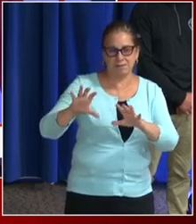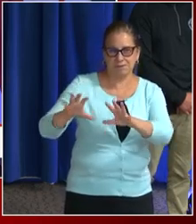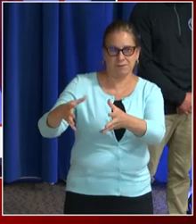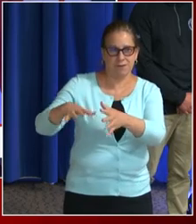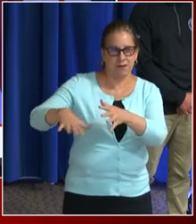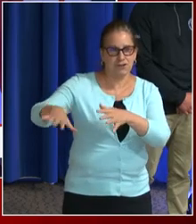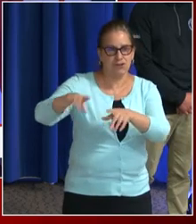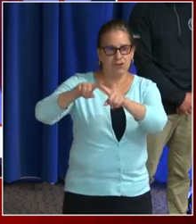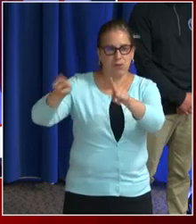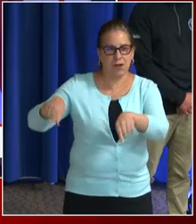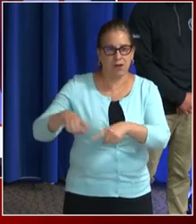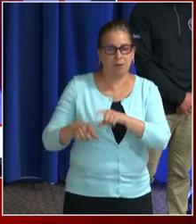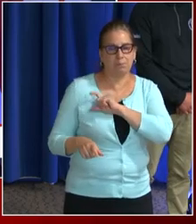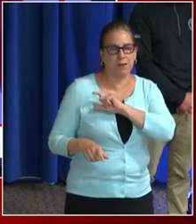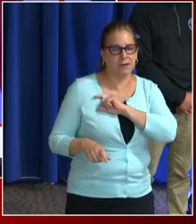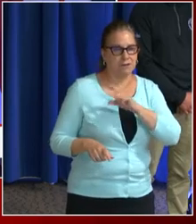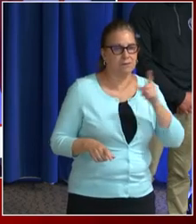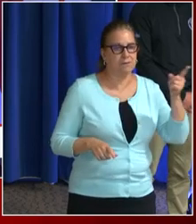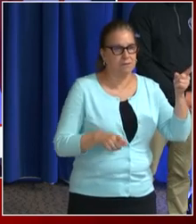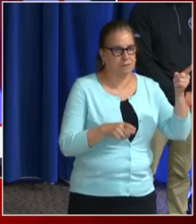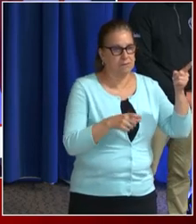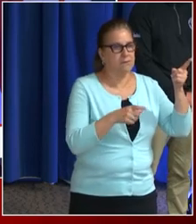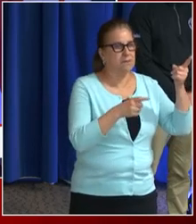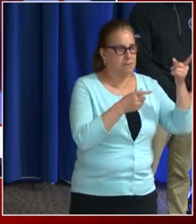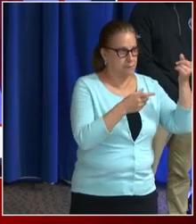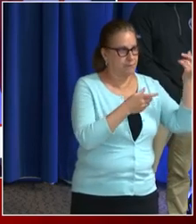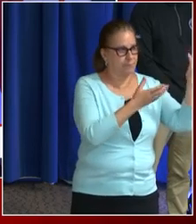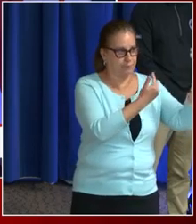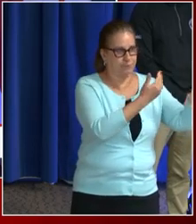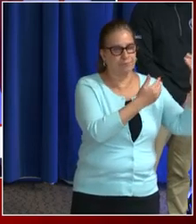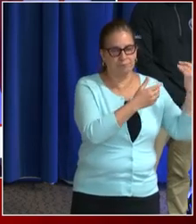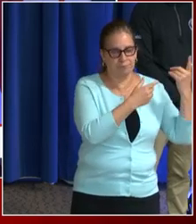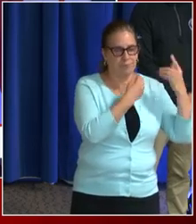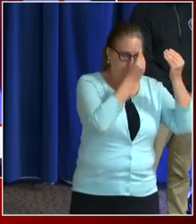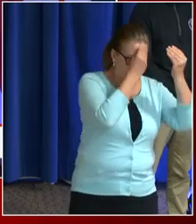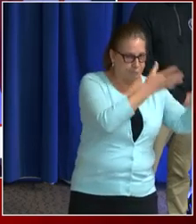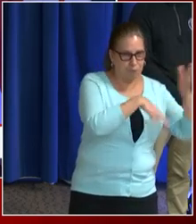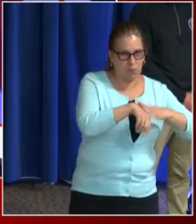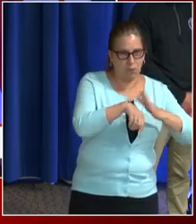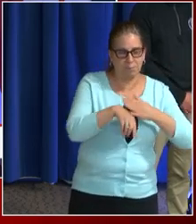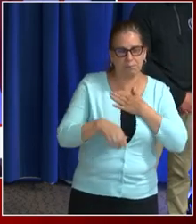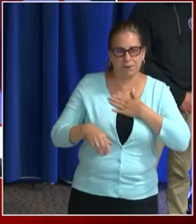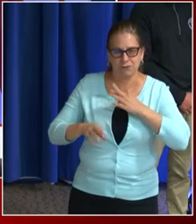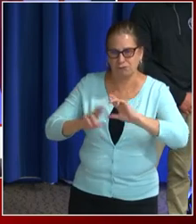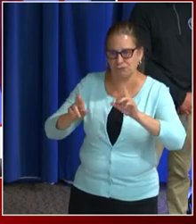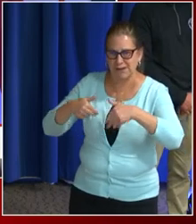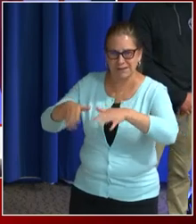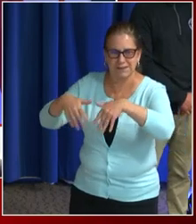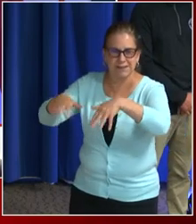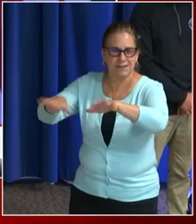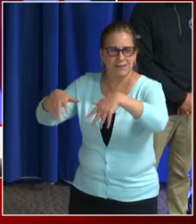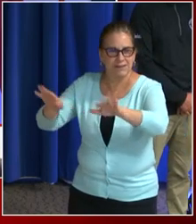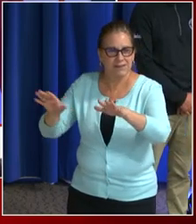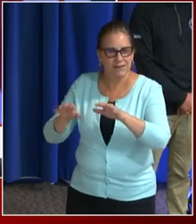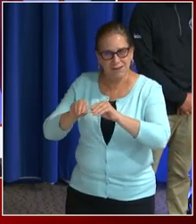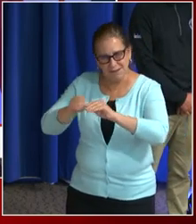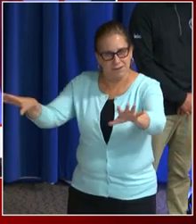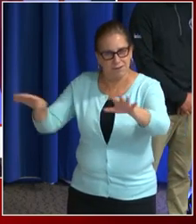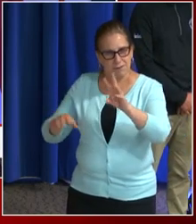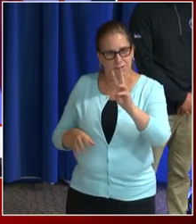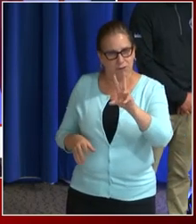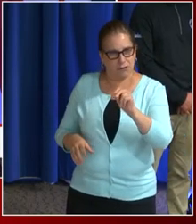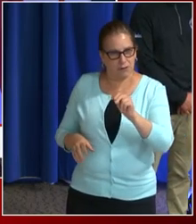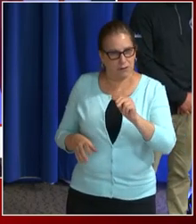warnings for them to disperse. I had received prior to that, just before that, that there would be